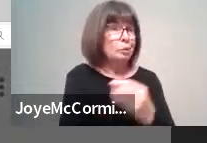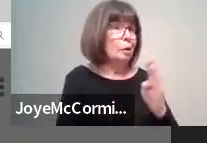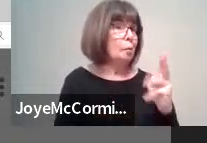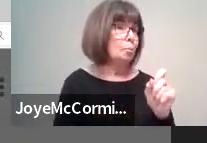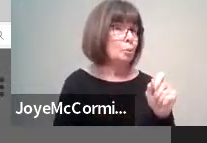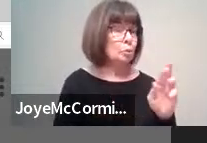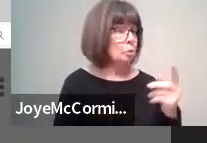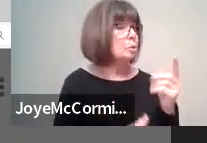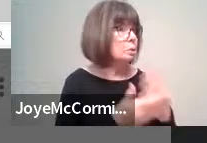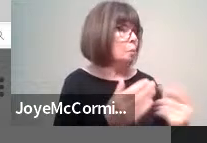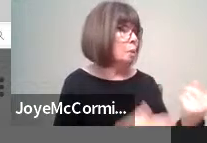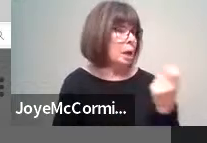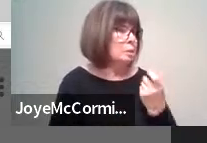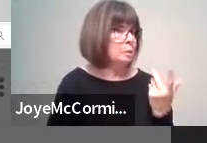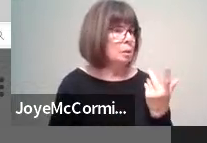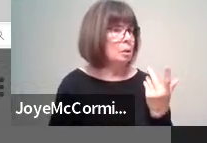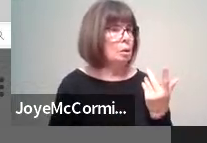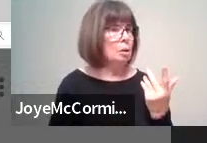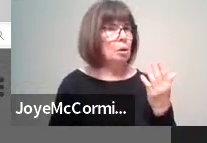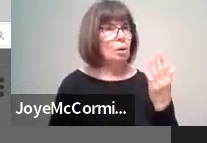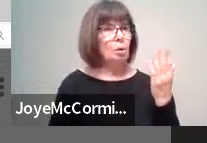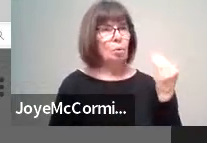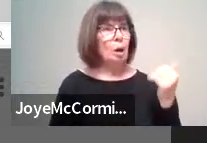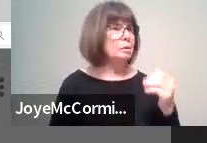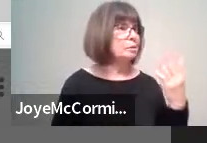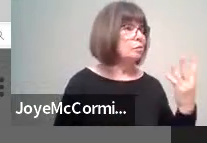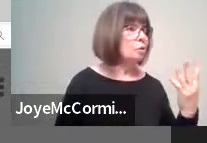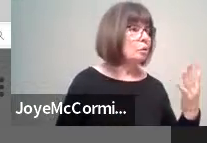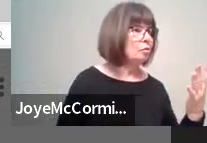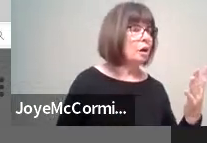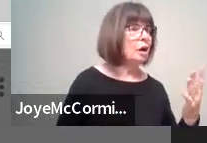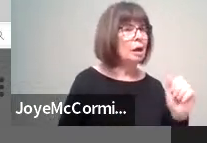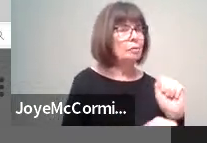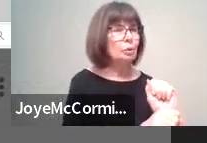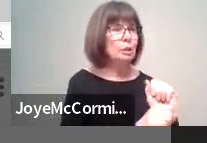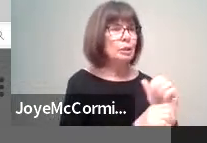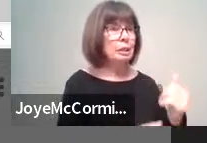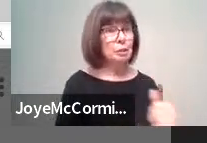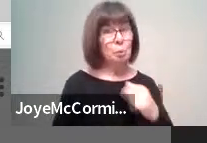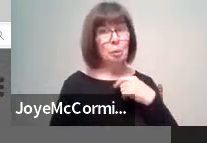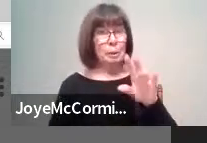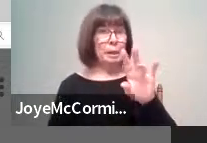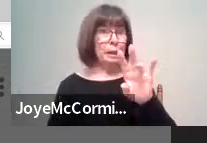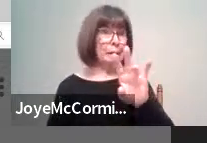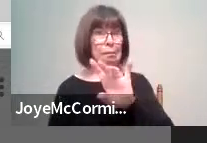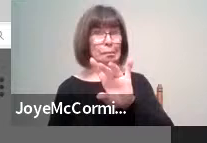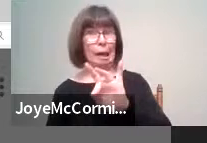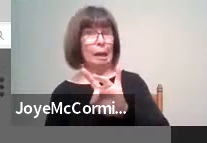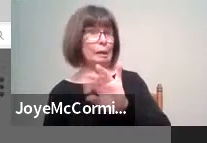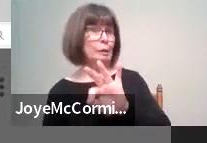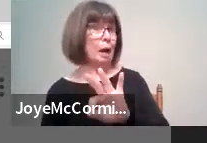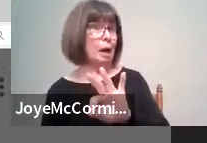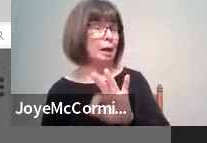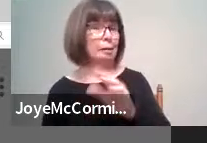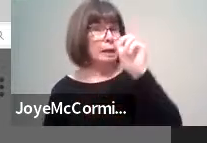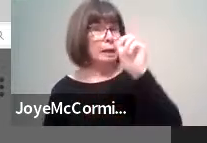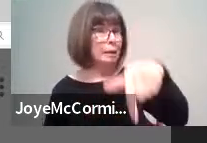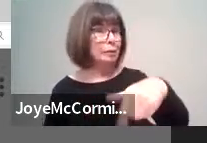questions somebody asked me. Why is the 4 or 5 working now, and are we going to get an 8, 9?